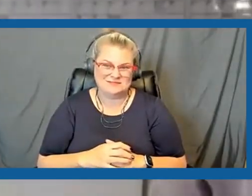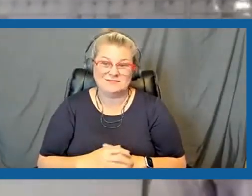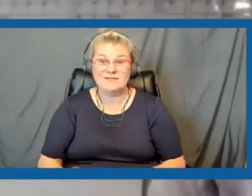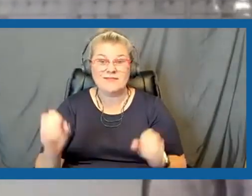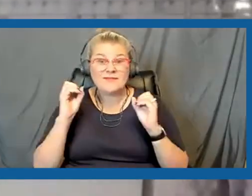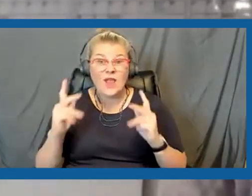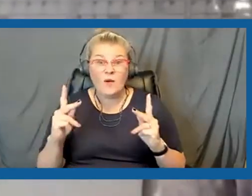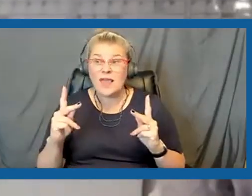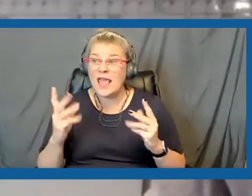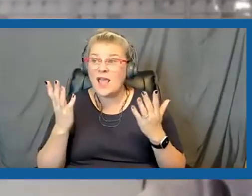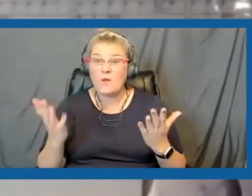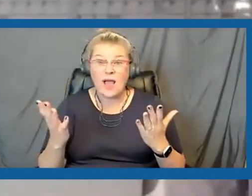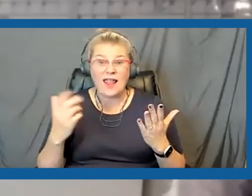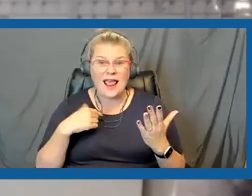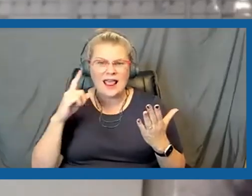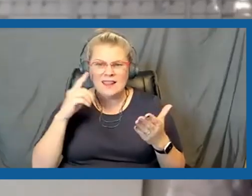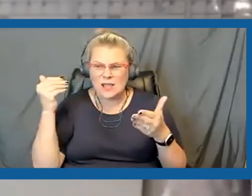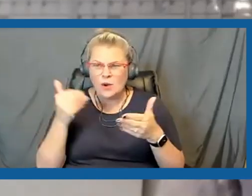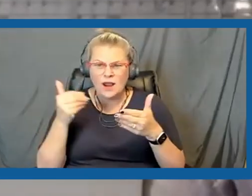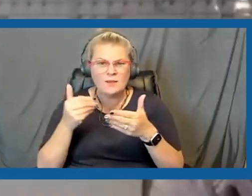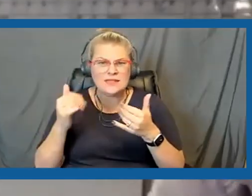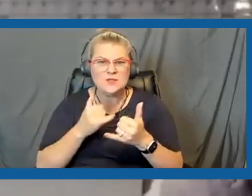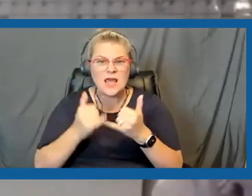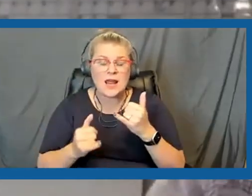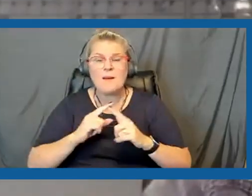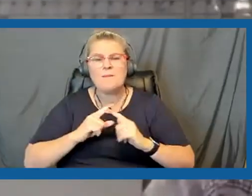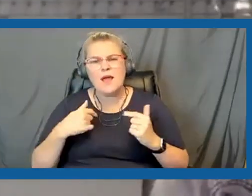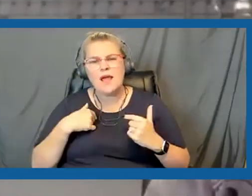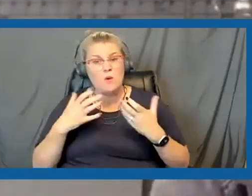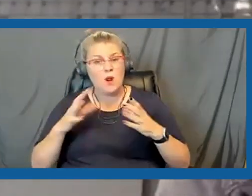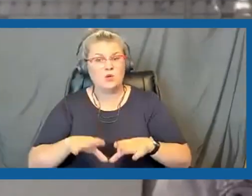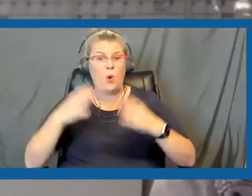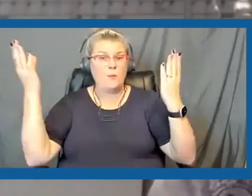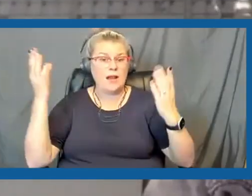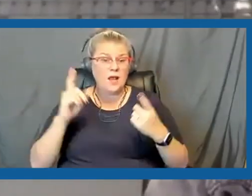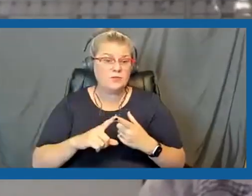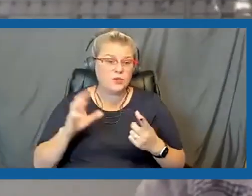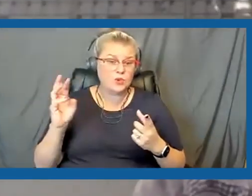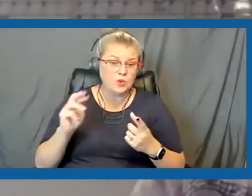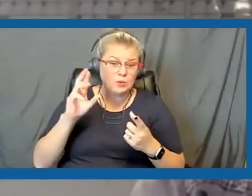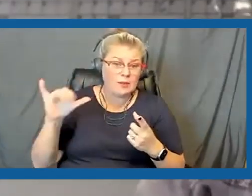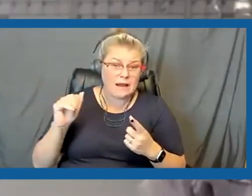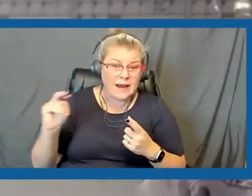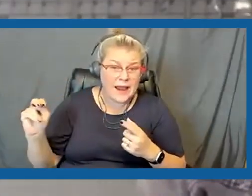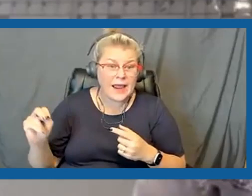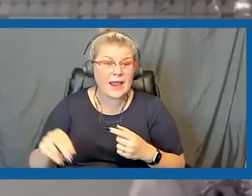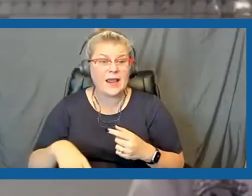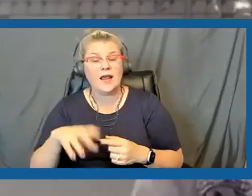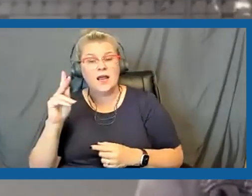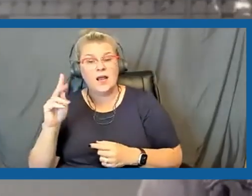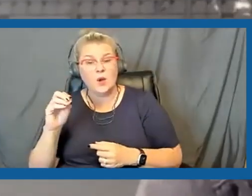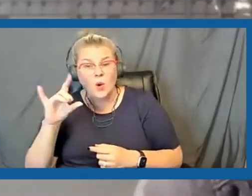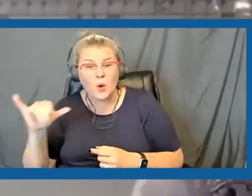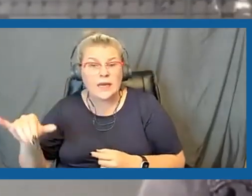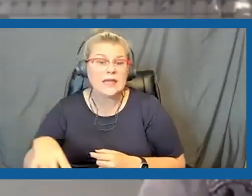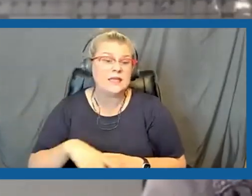Okay, well, I think we're coming to the end, but I wanted to open it up to Marianne, to Cody, to Craynell.